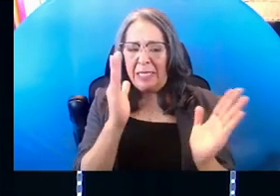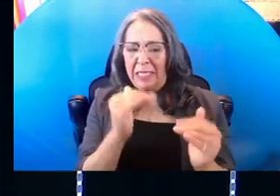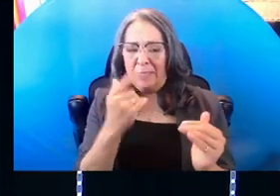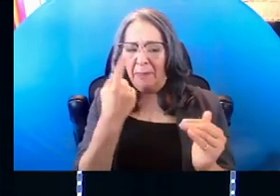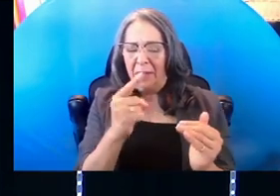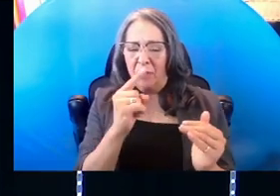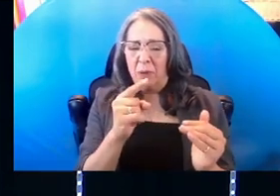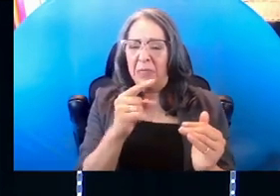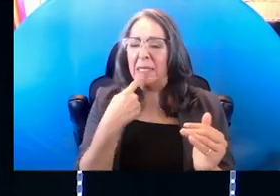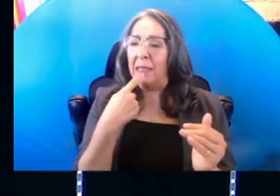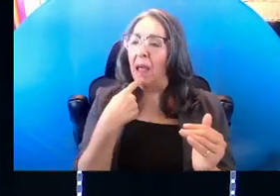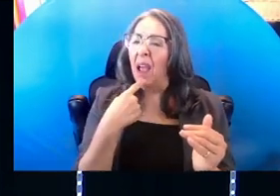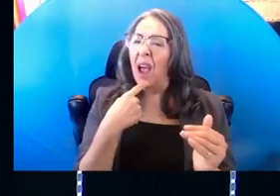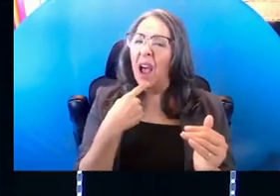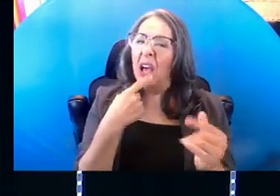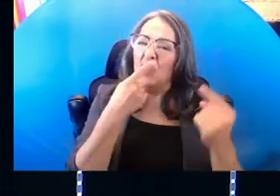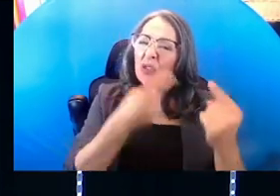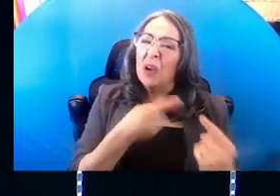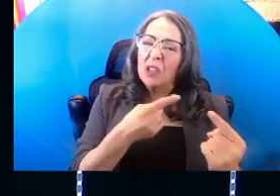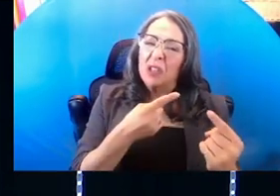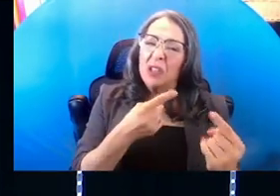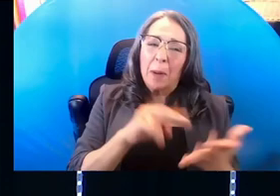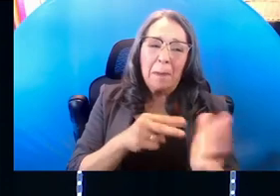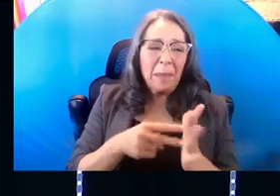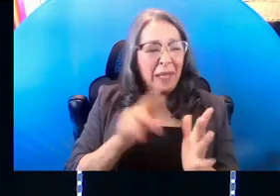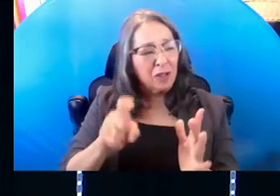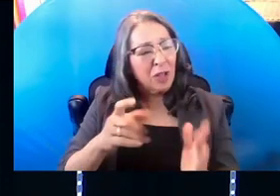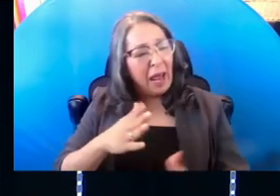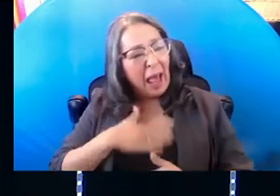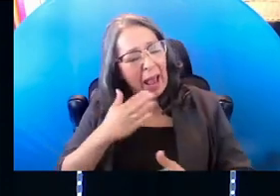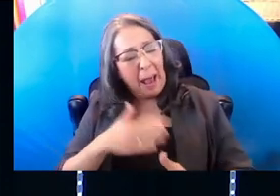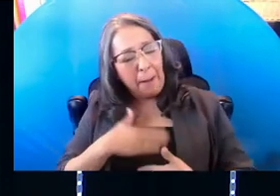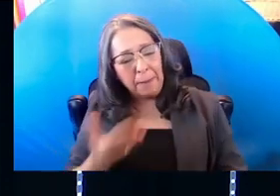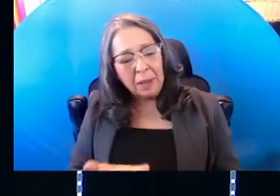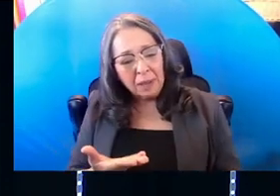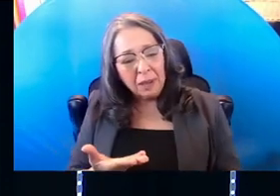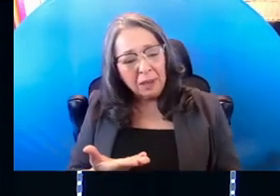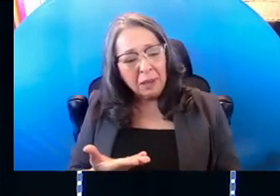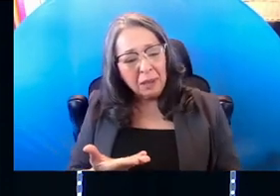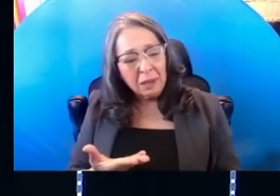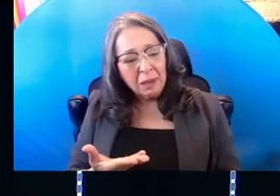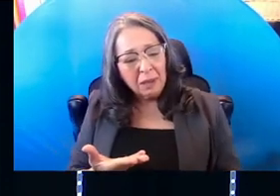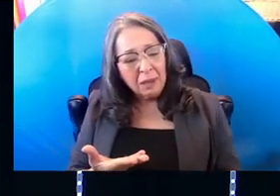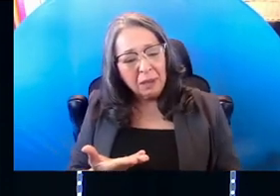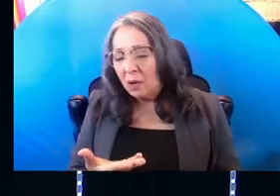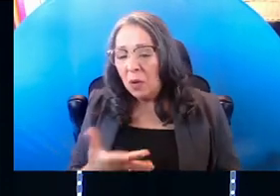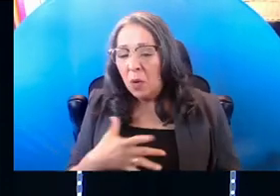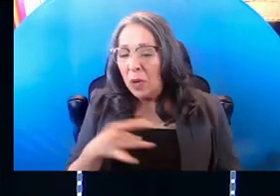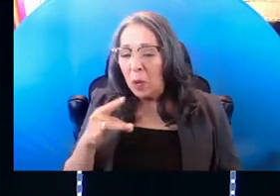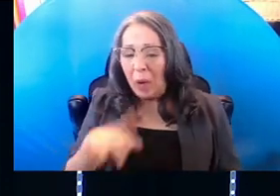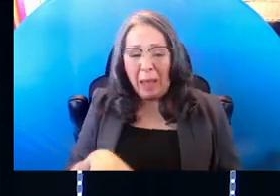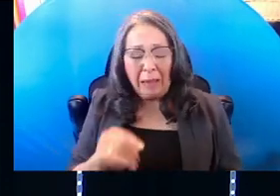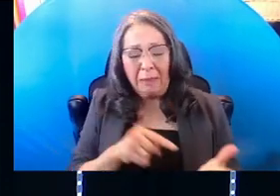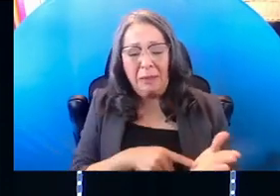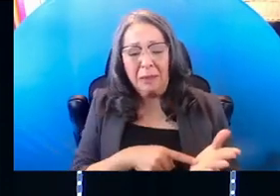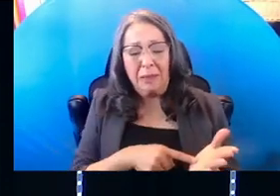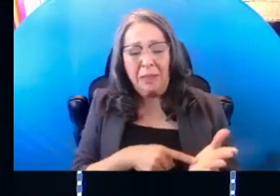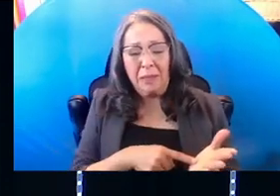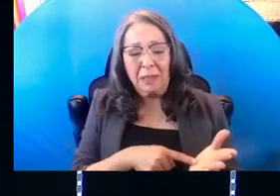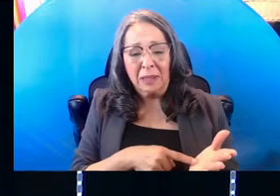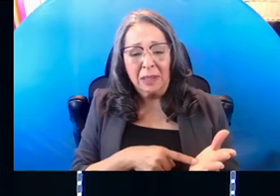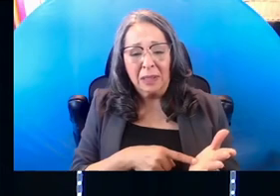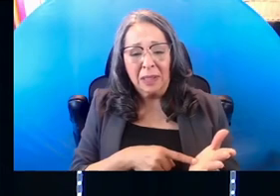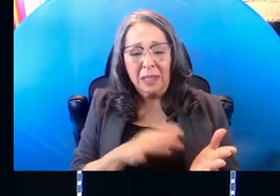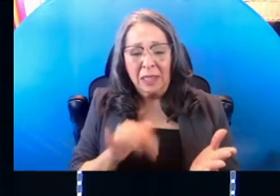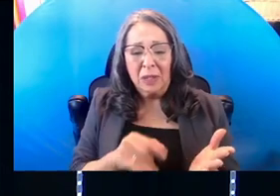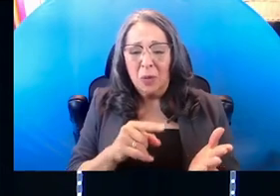expecting. It's not what we wanted. Can we be real today, church? We don't like that. When